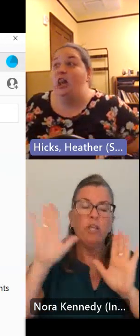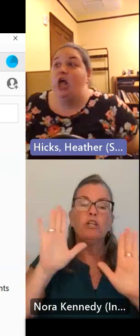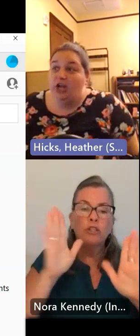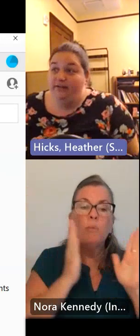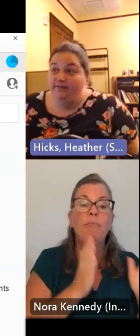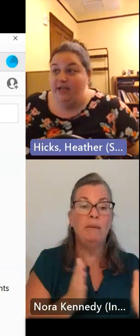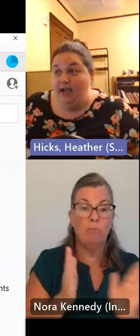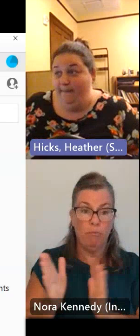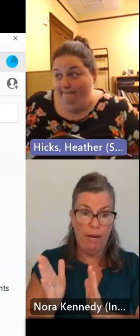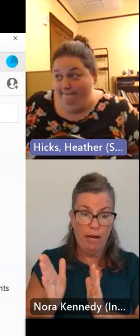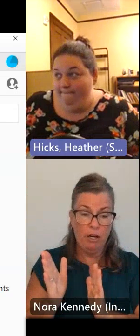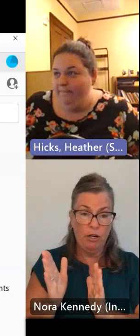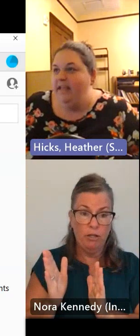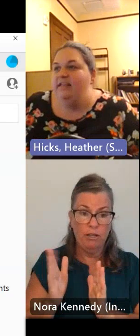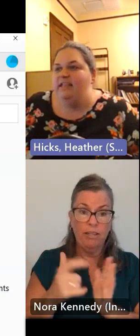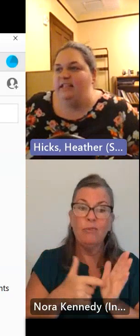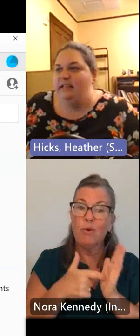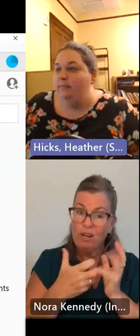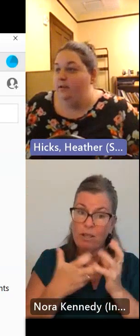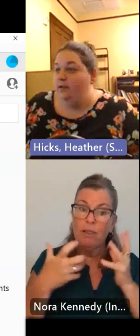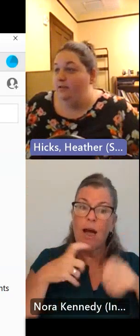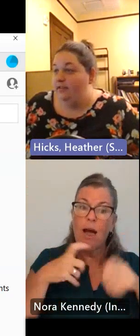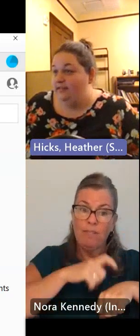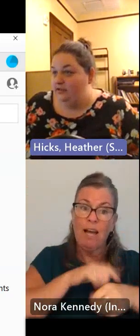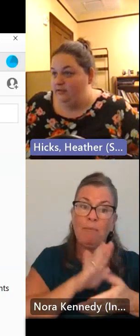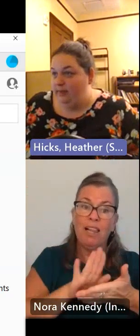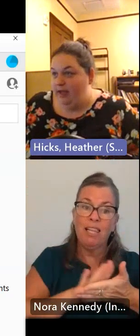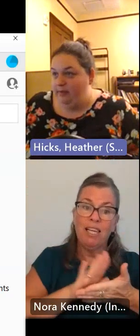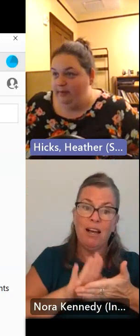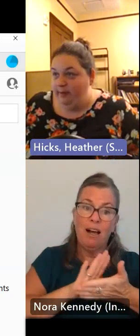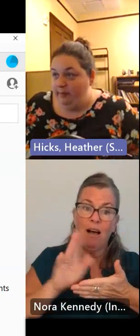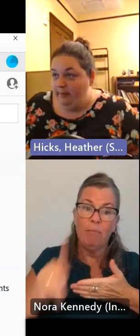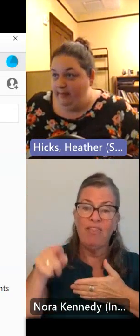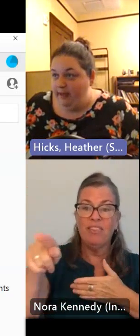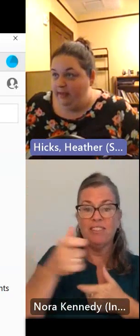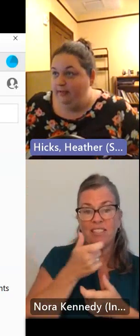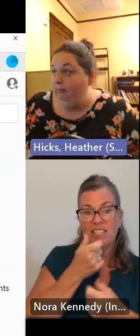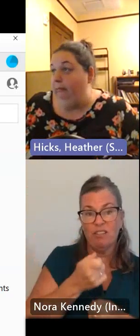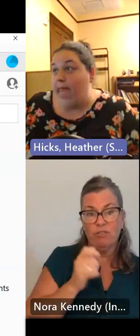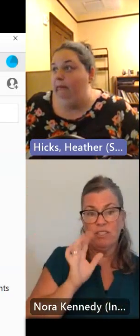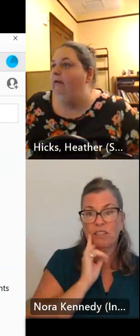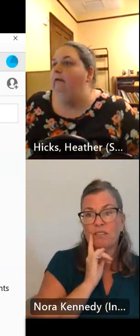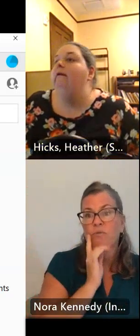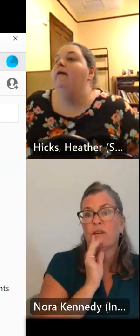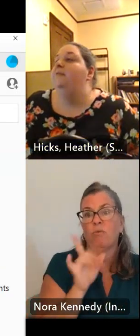take a lot of time to clean it up. Oh, this is interesting. Path, path, path, path, path, path, path.